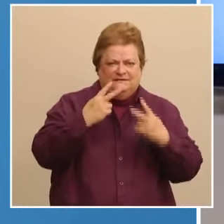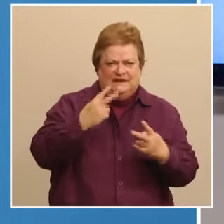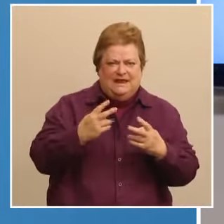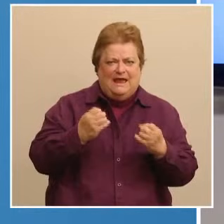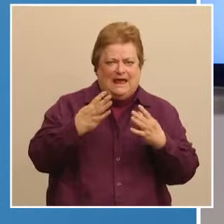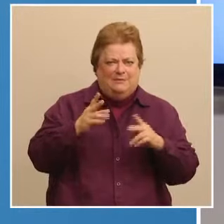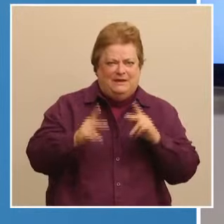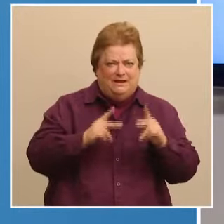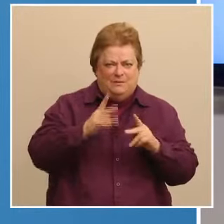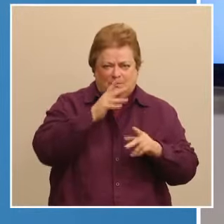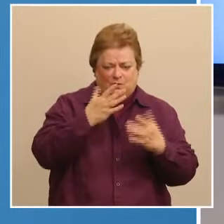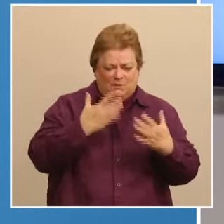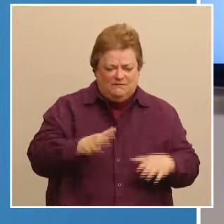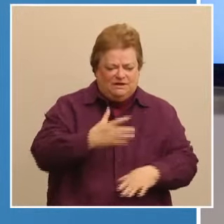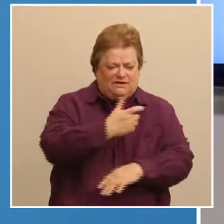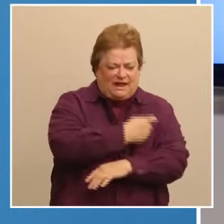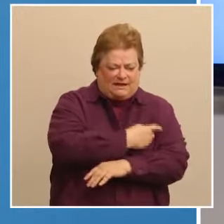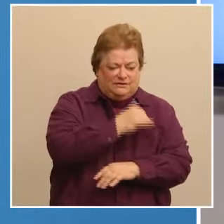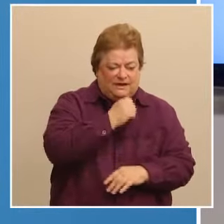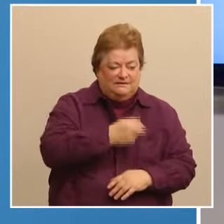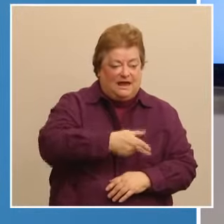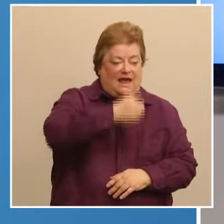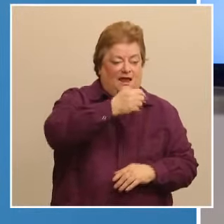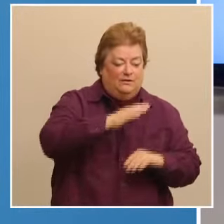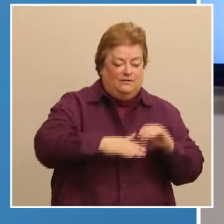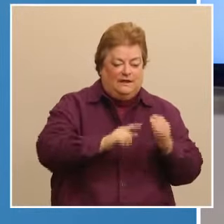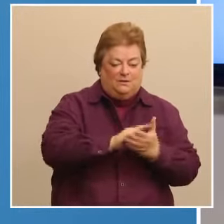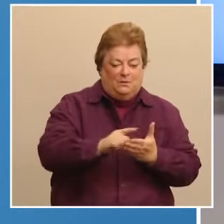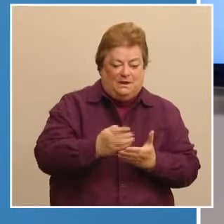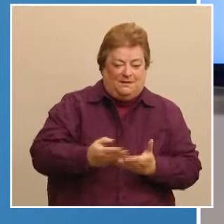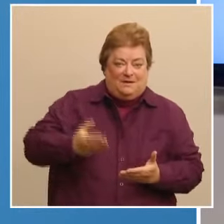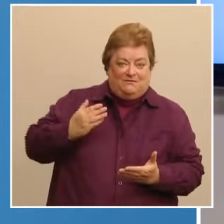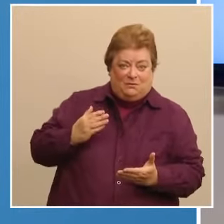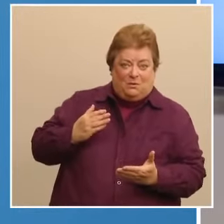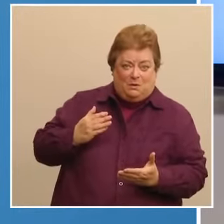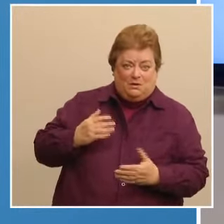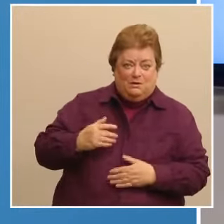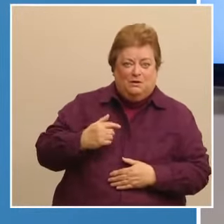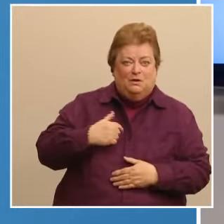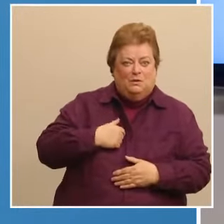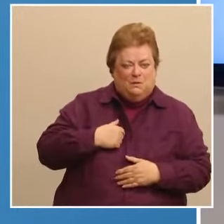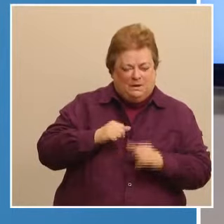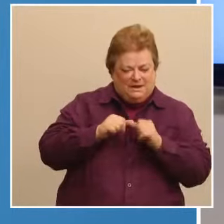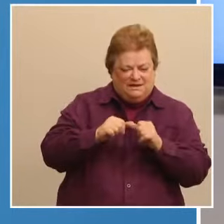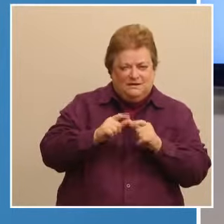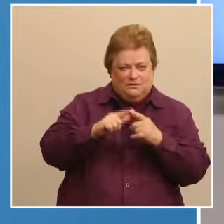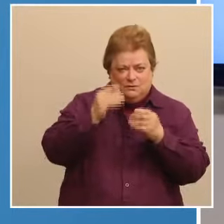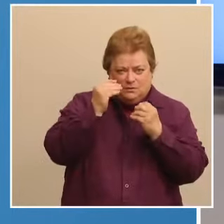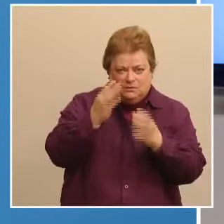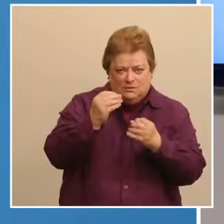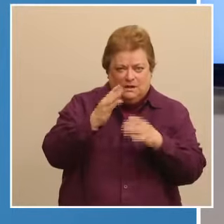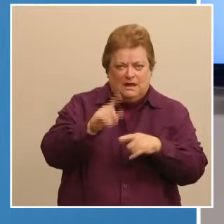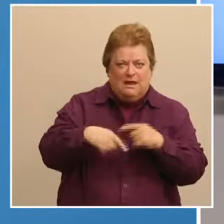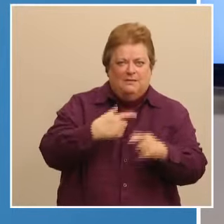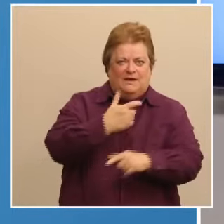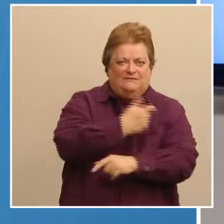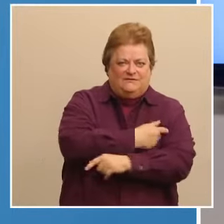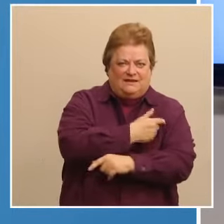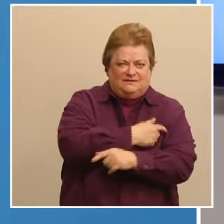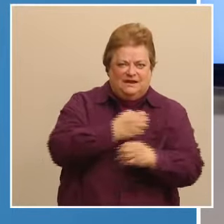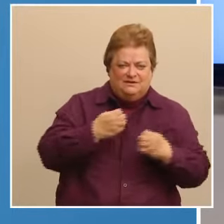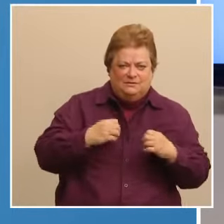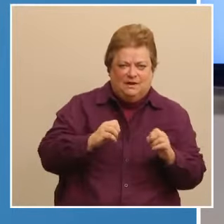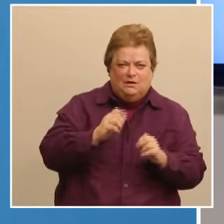who are vaccinated is higher than the week before. We will continue to keep you informed about the latest vaccination efforts, who